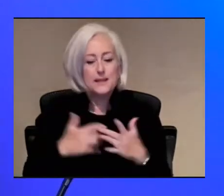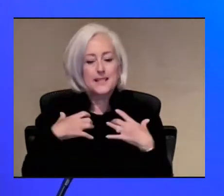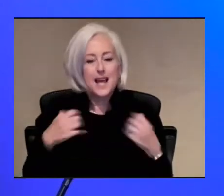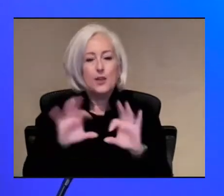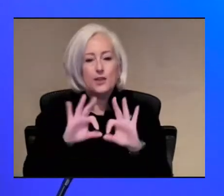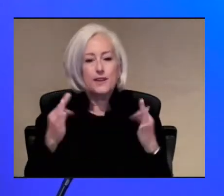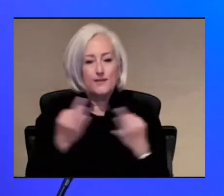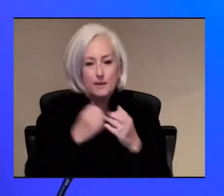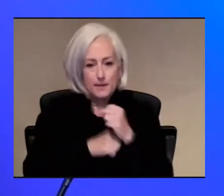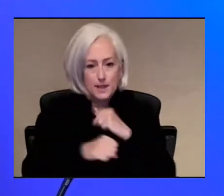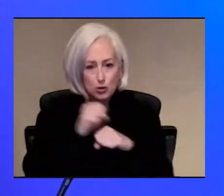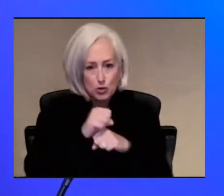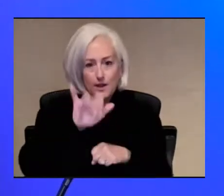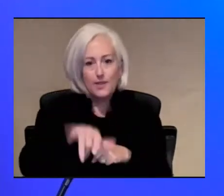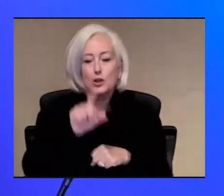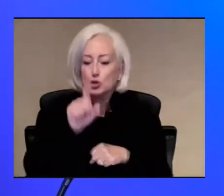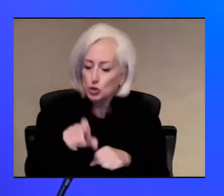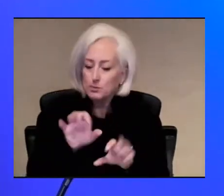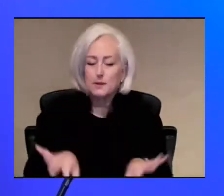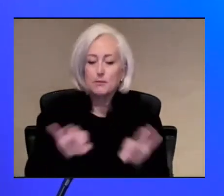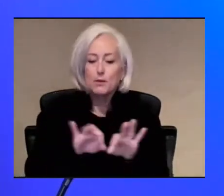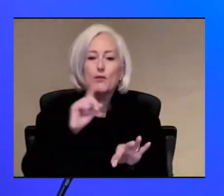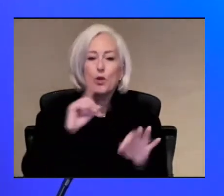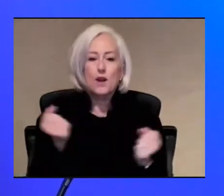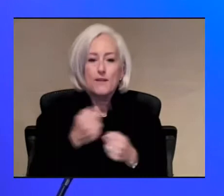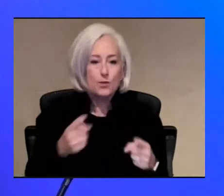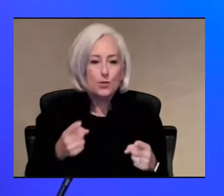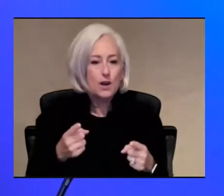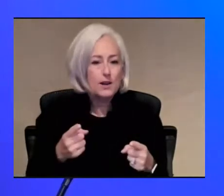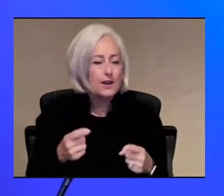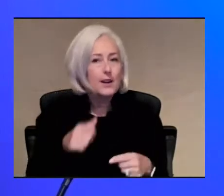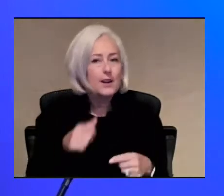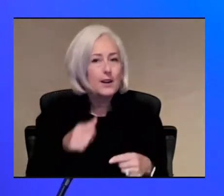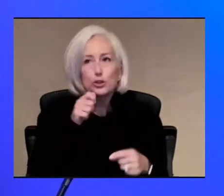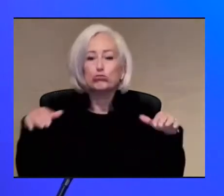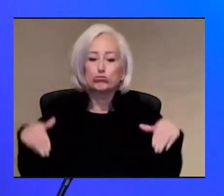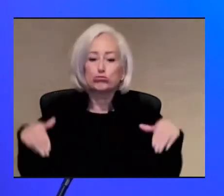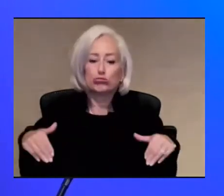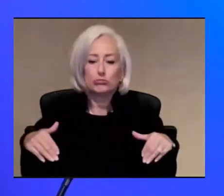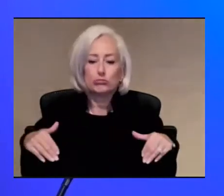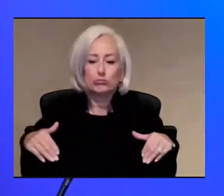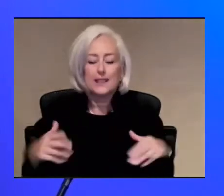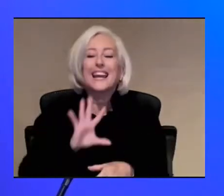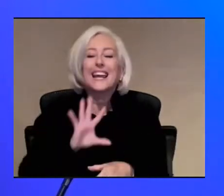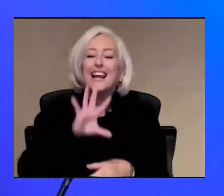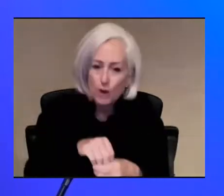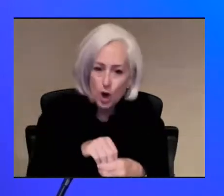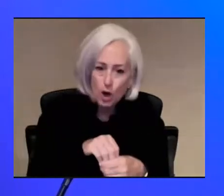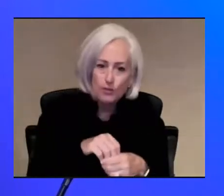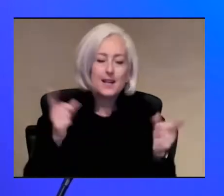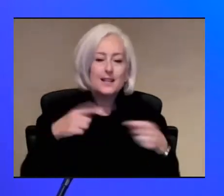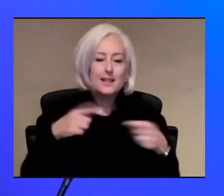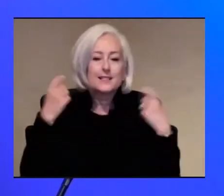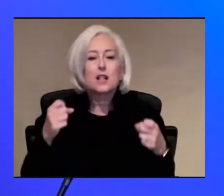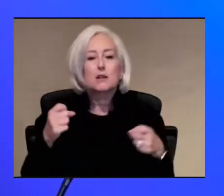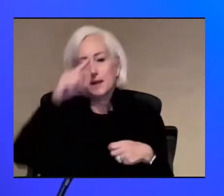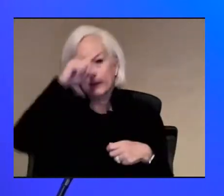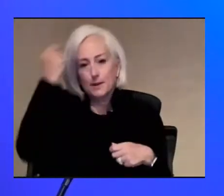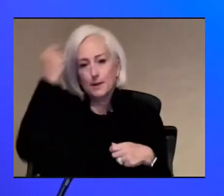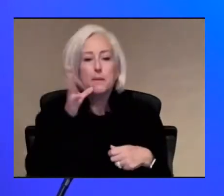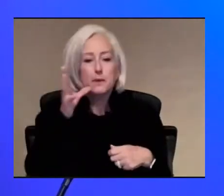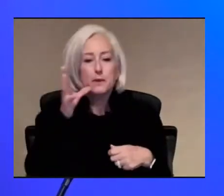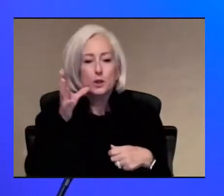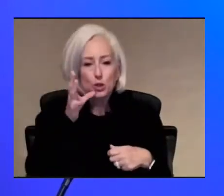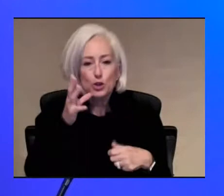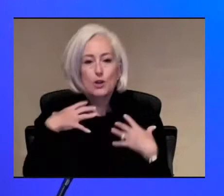to everyone. So don't sit down, get involved, celebrate Black Maternal Health Week. Join us tomorrow night at the